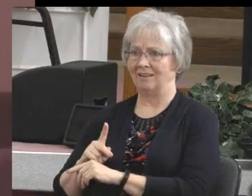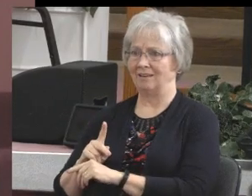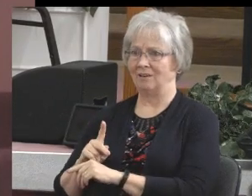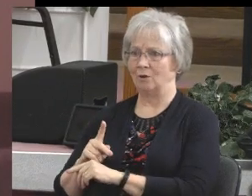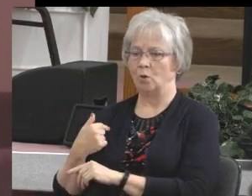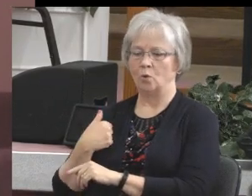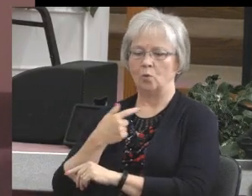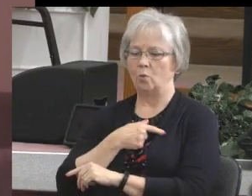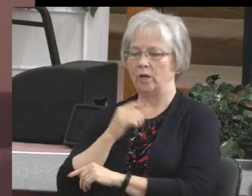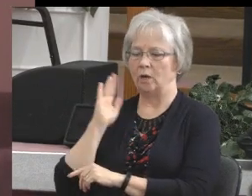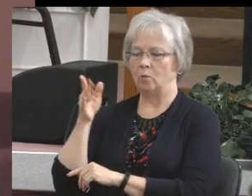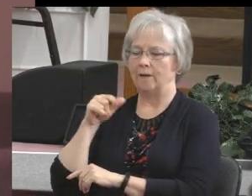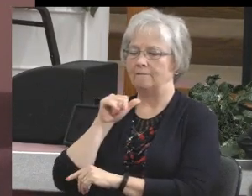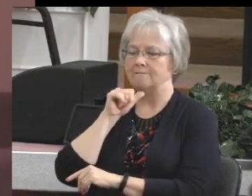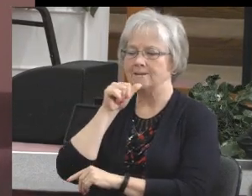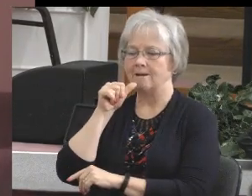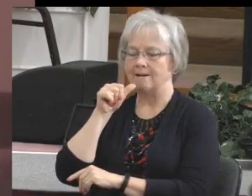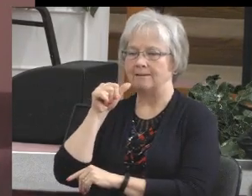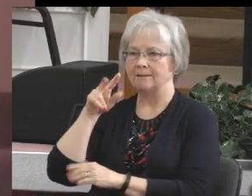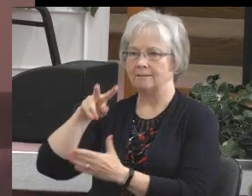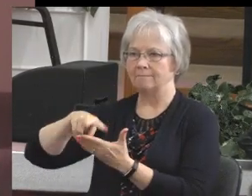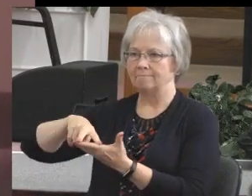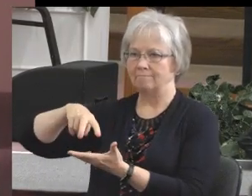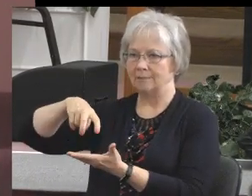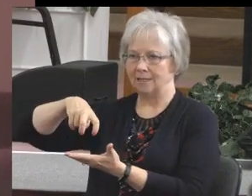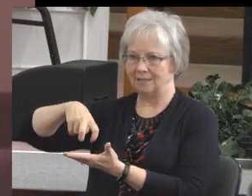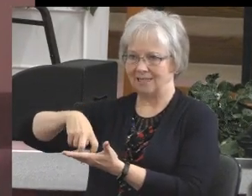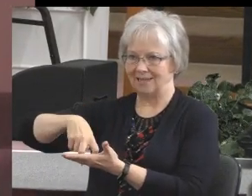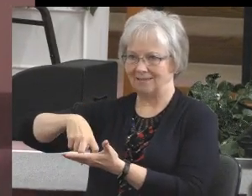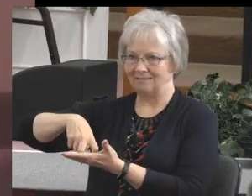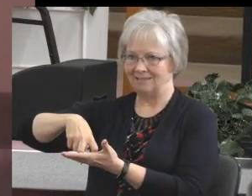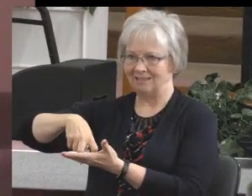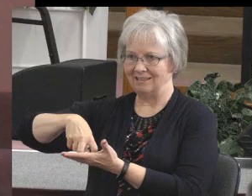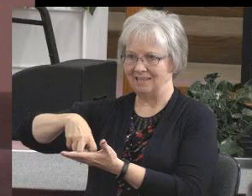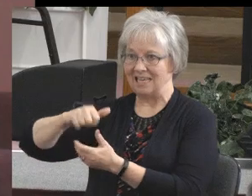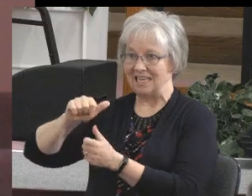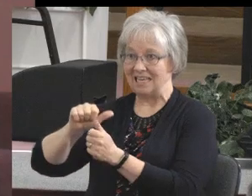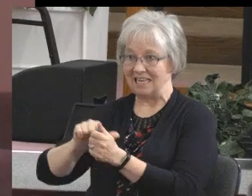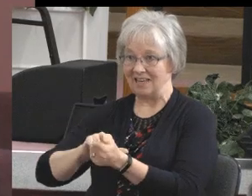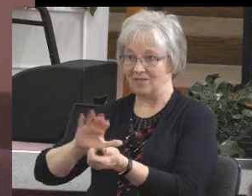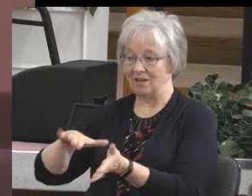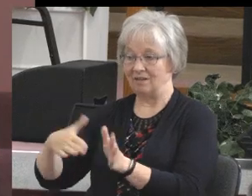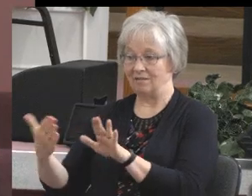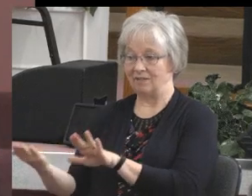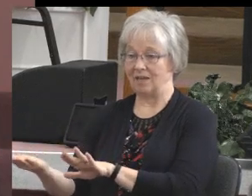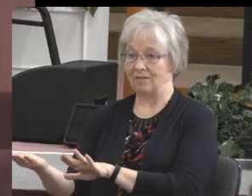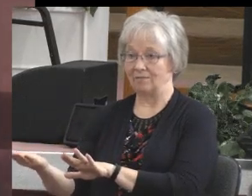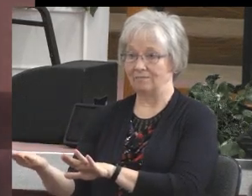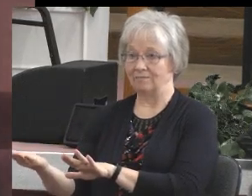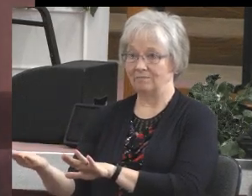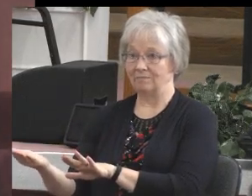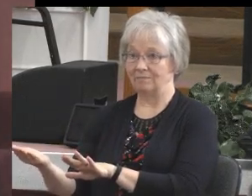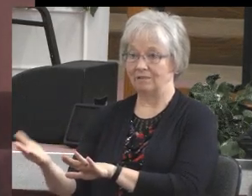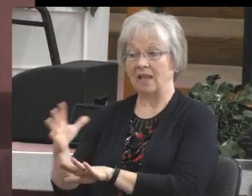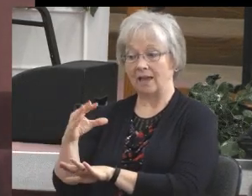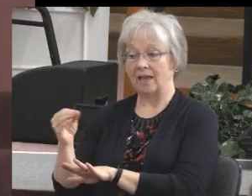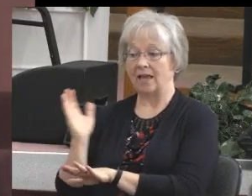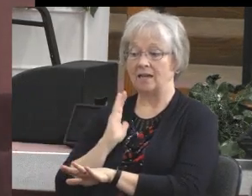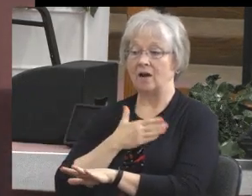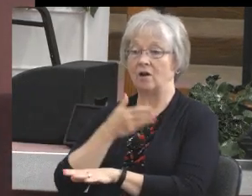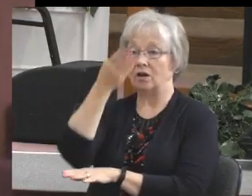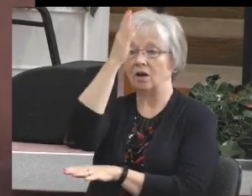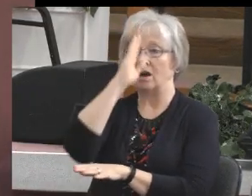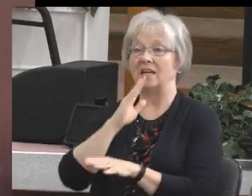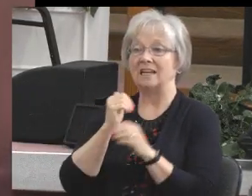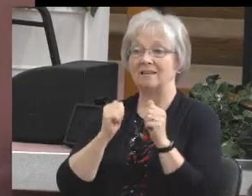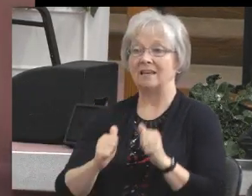we will not bow. Even if you commit us to death, we will not bow. And our God is able to save us. We believe